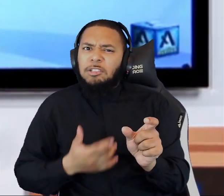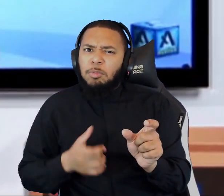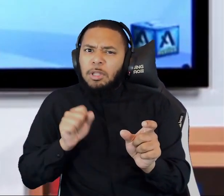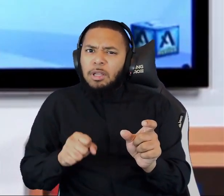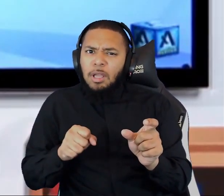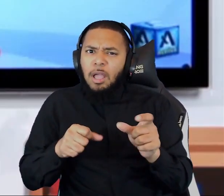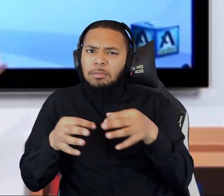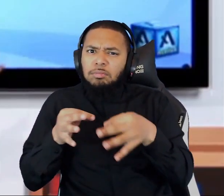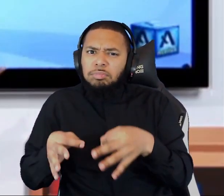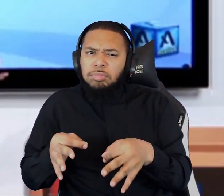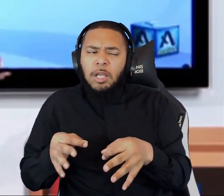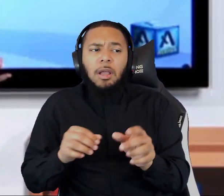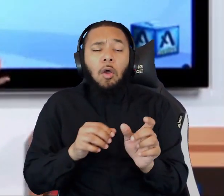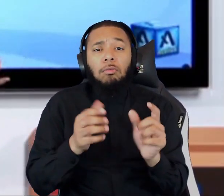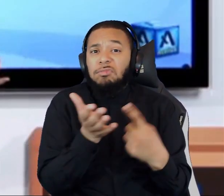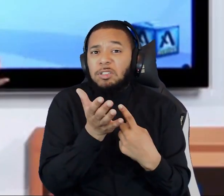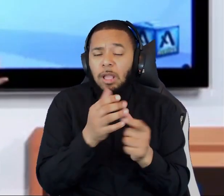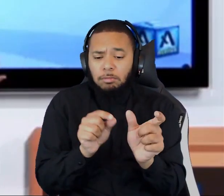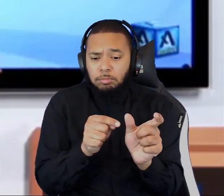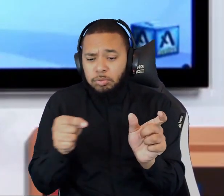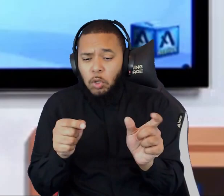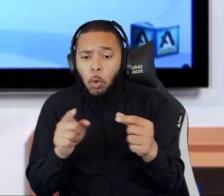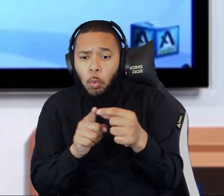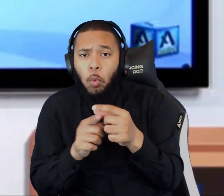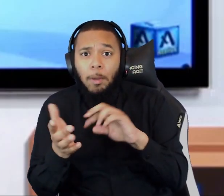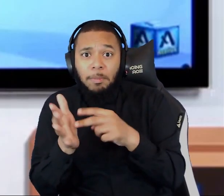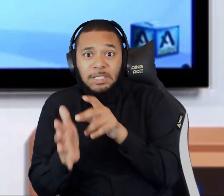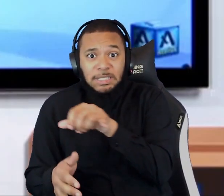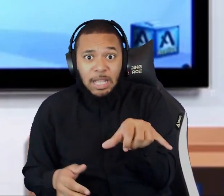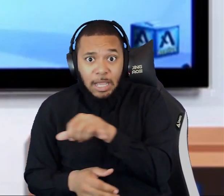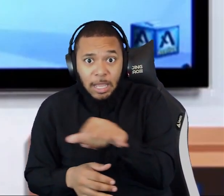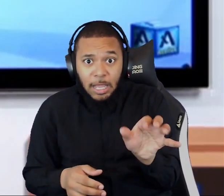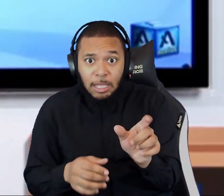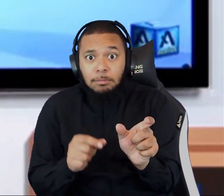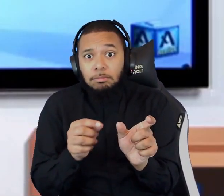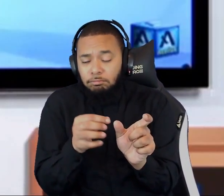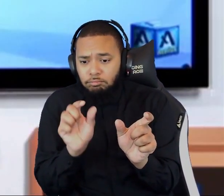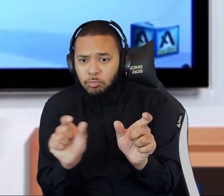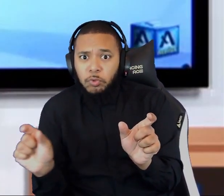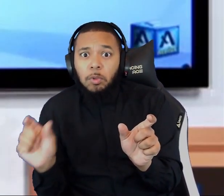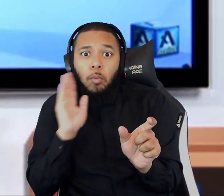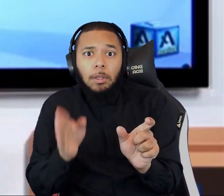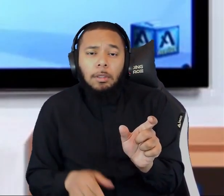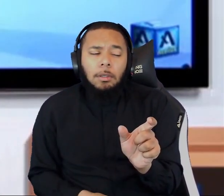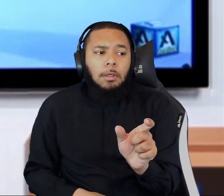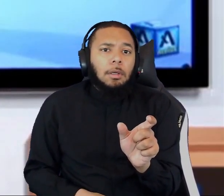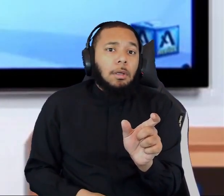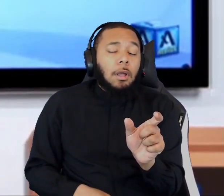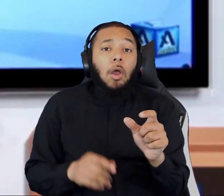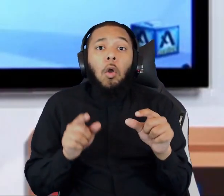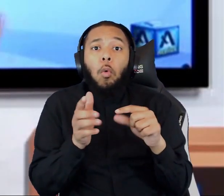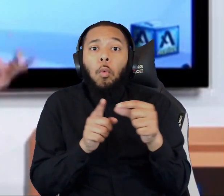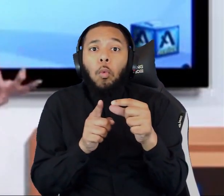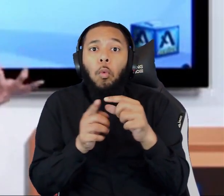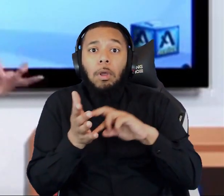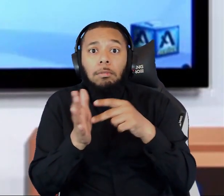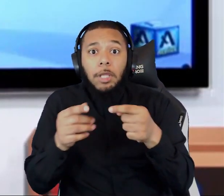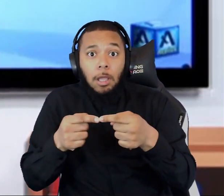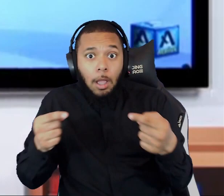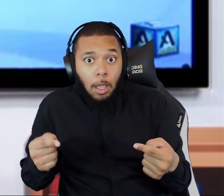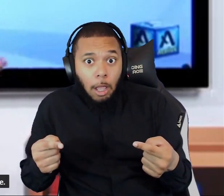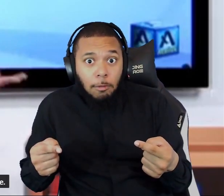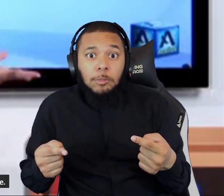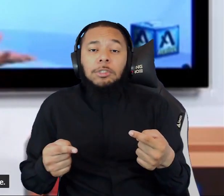with synonyms after the word that's difficult. Other times they'll use contrasting words. They'll use the